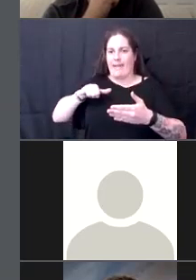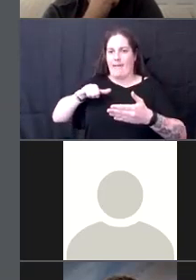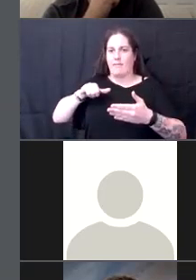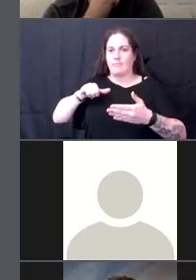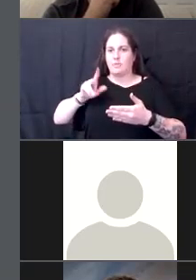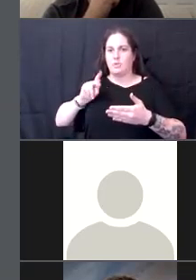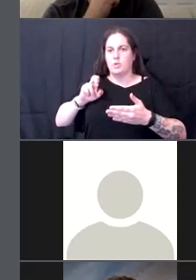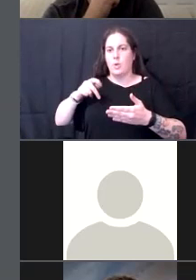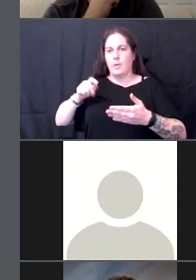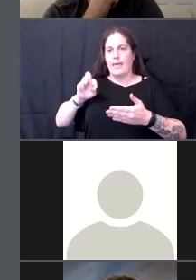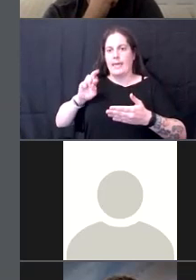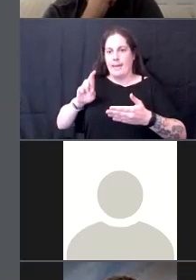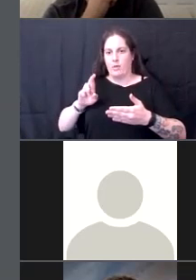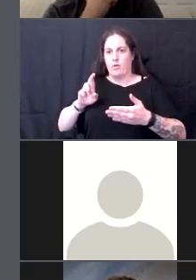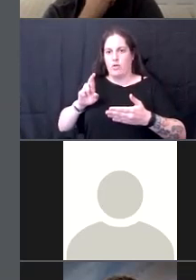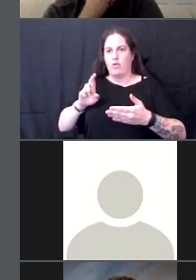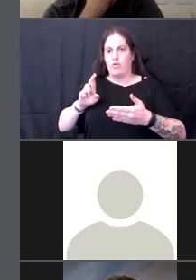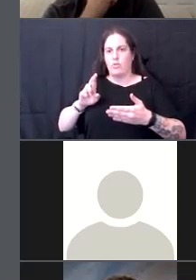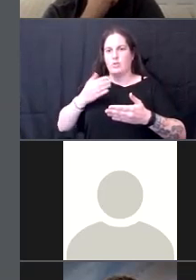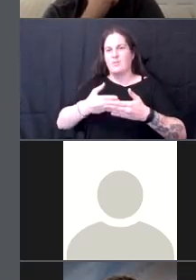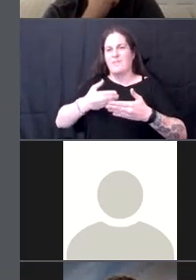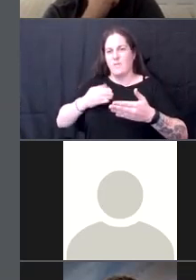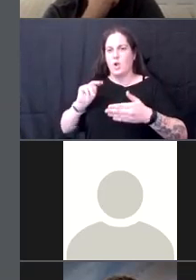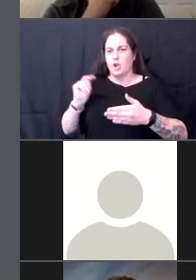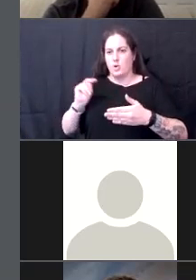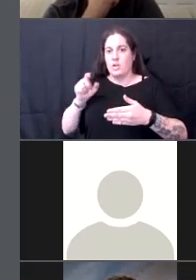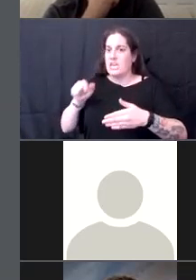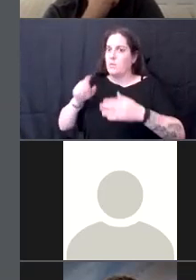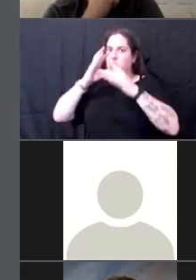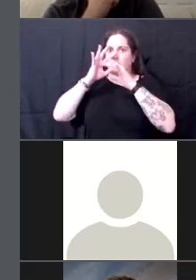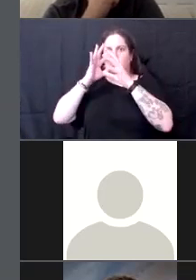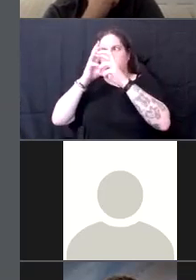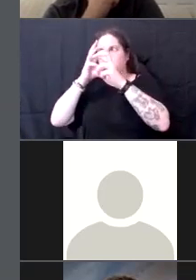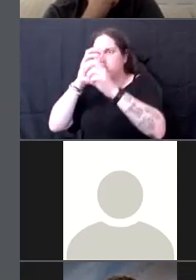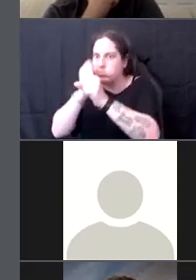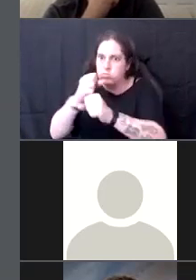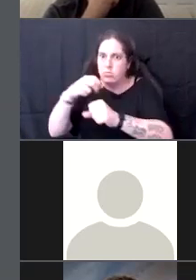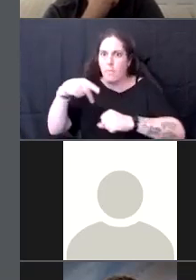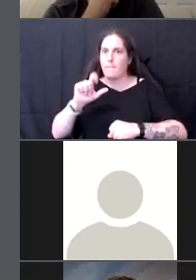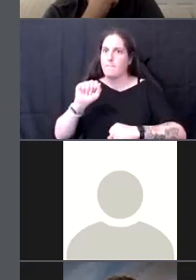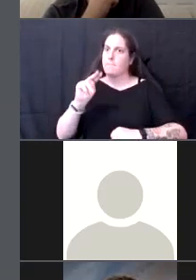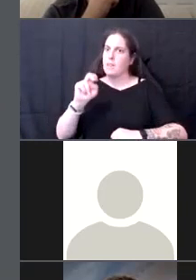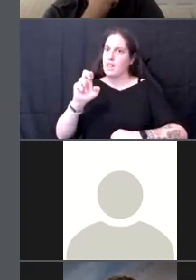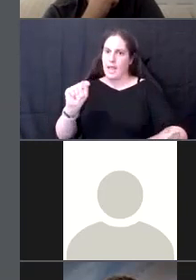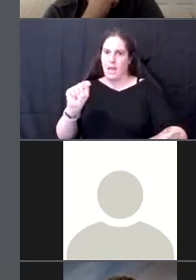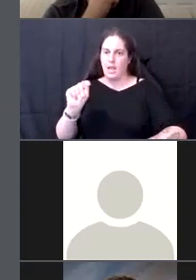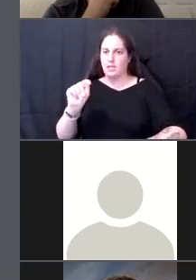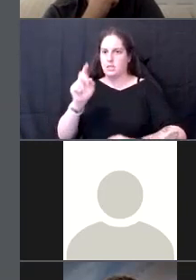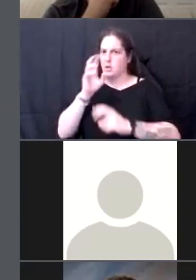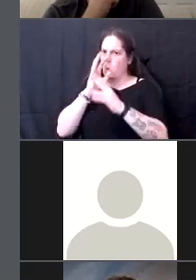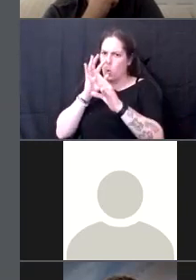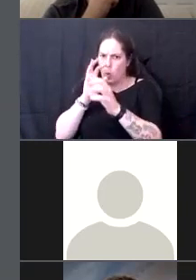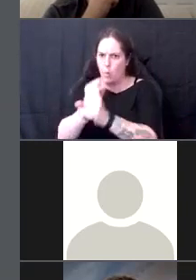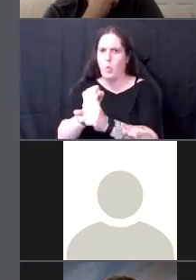So Kepler was a planet fanatic, for lack of a better expression. He wanted to